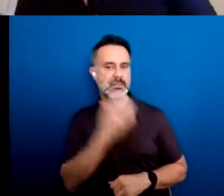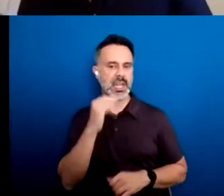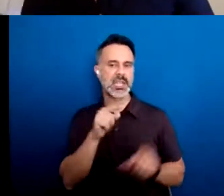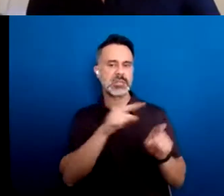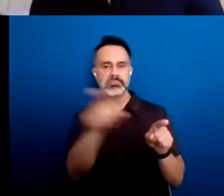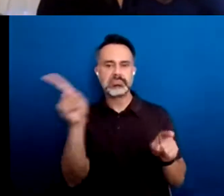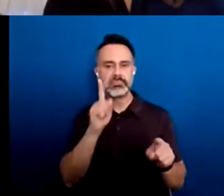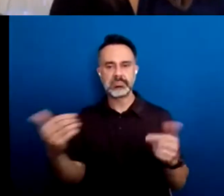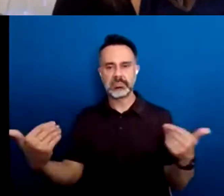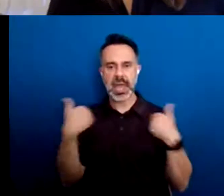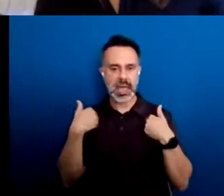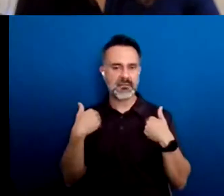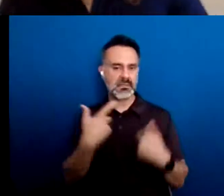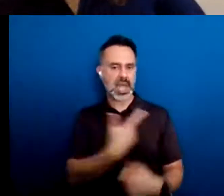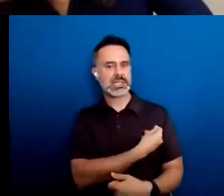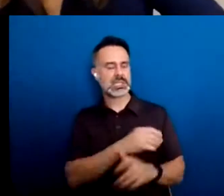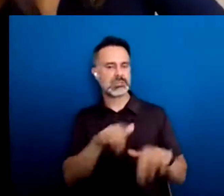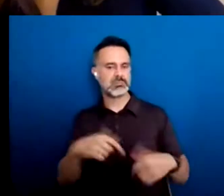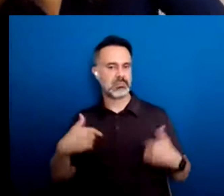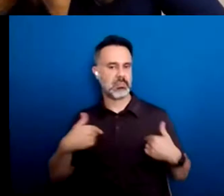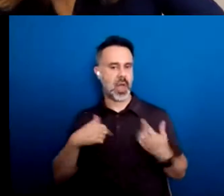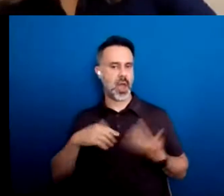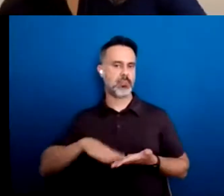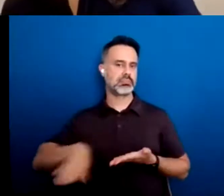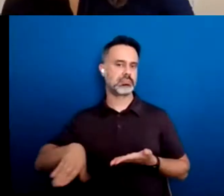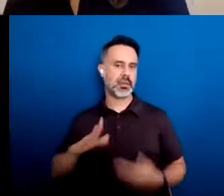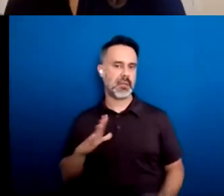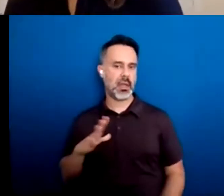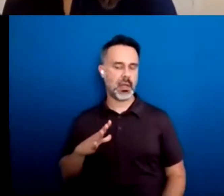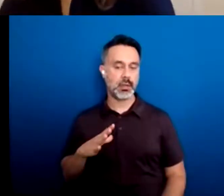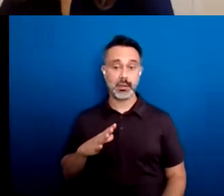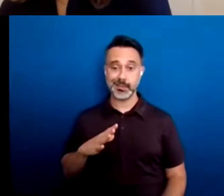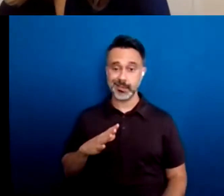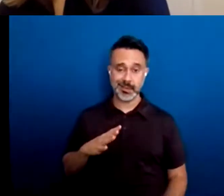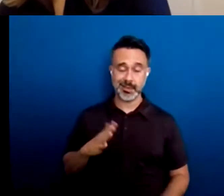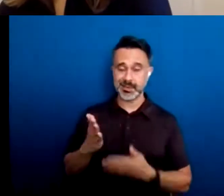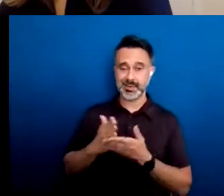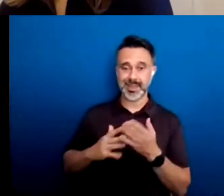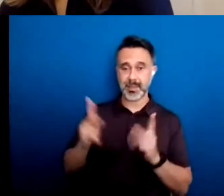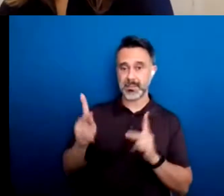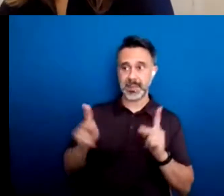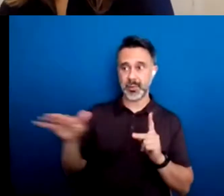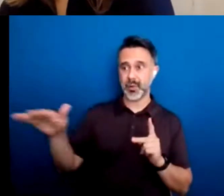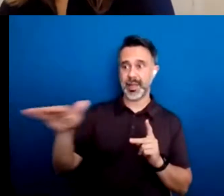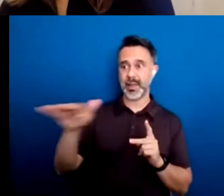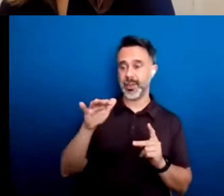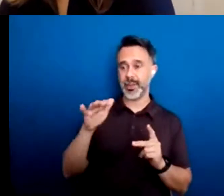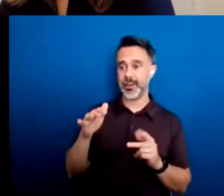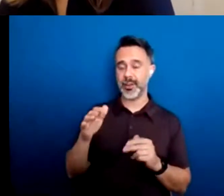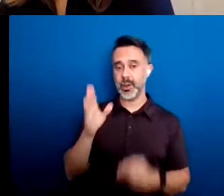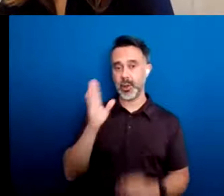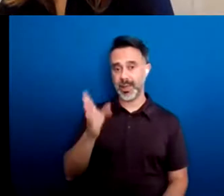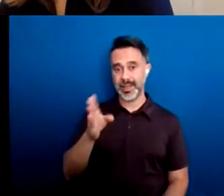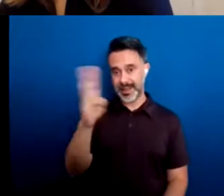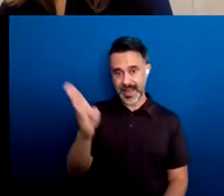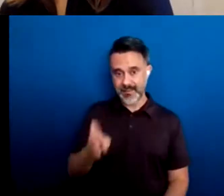get vaccinated. There are people in the population who are just never going to be immune,